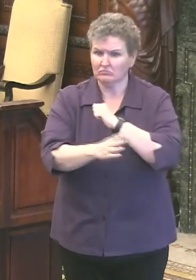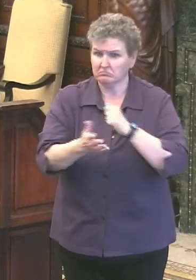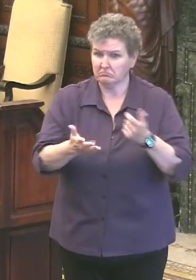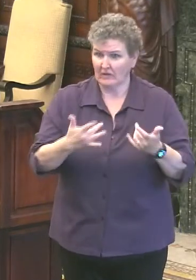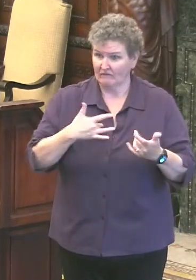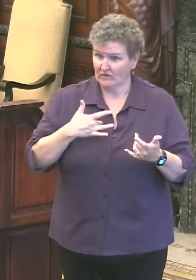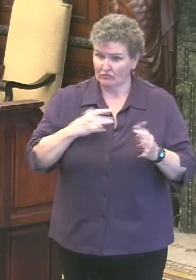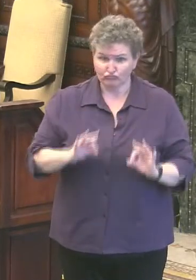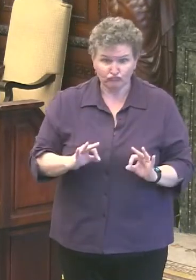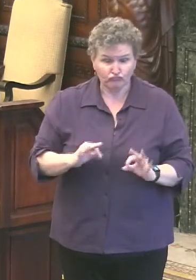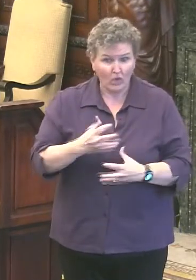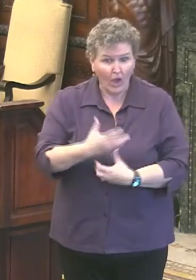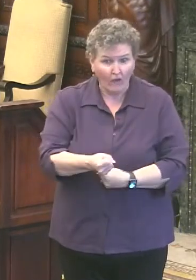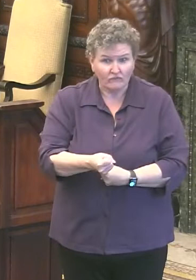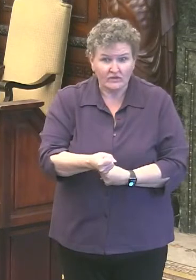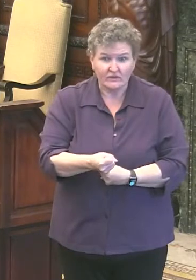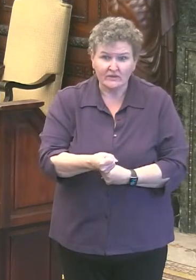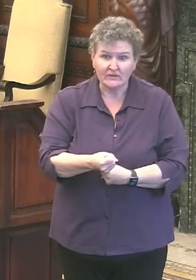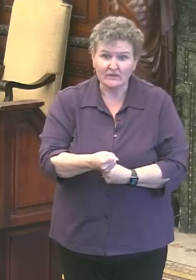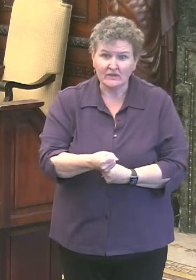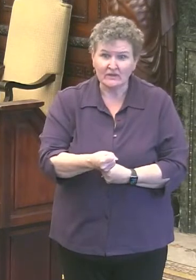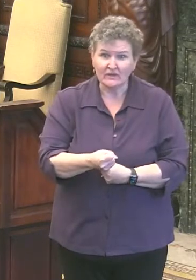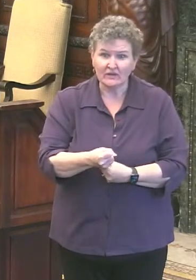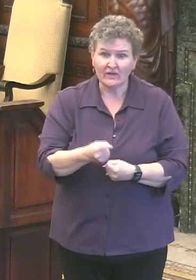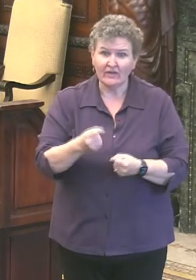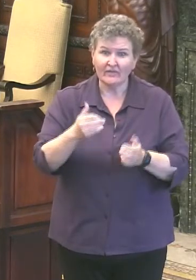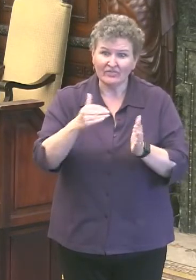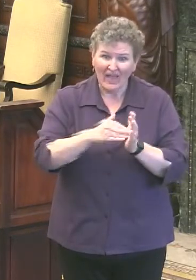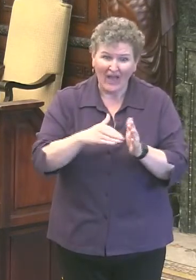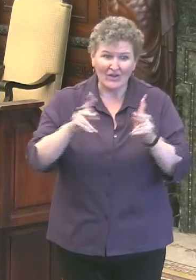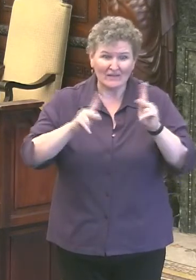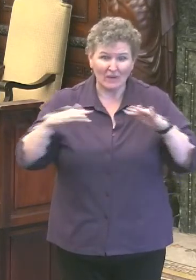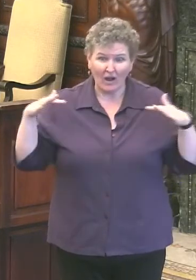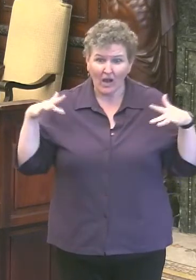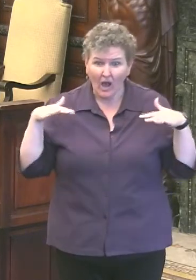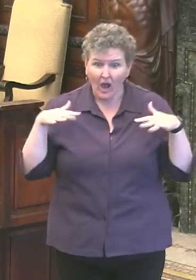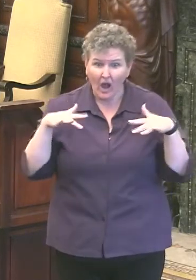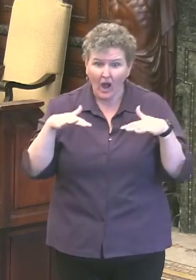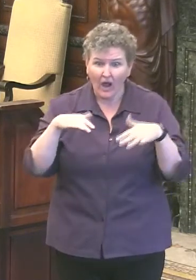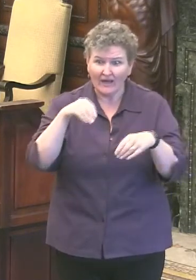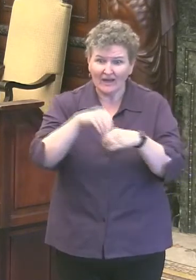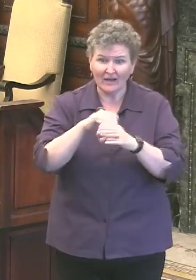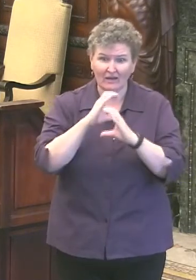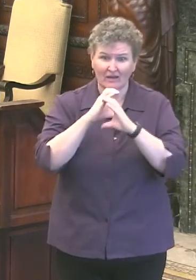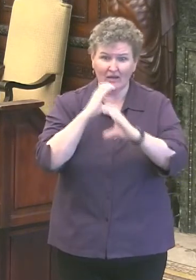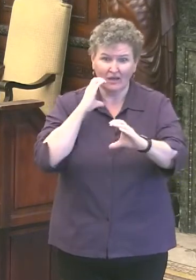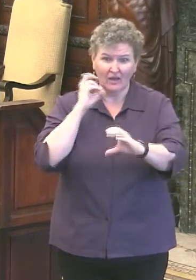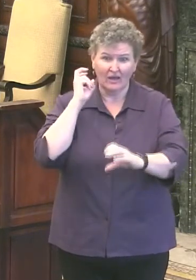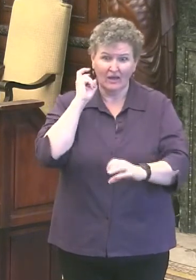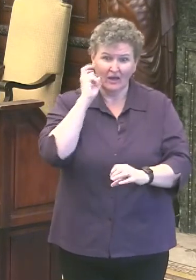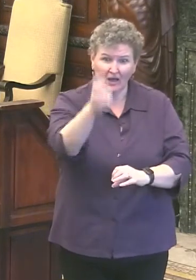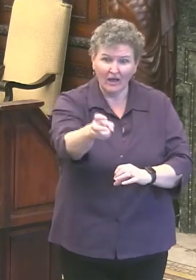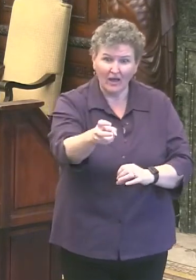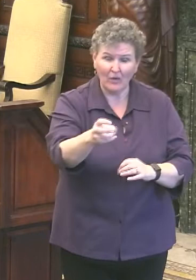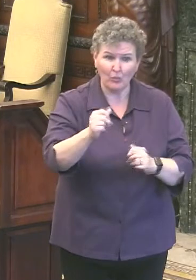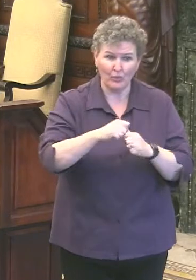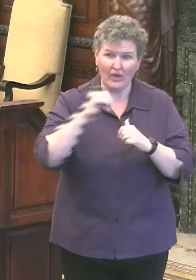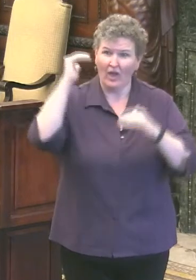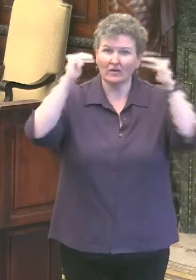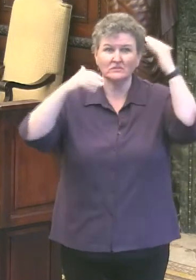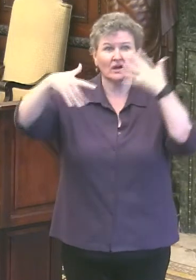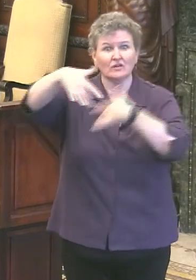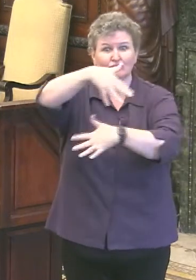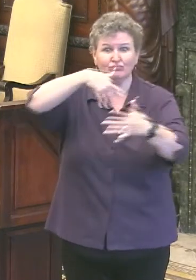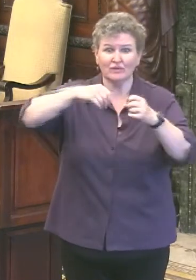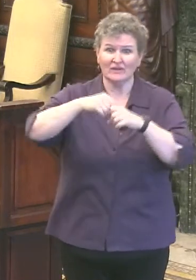we're going to have thousands of unsupervised children riding public transit on a daily basis, interacting with adults in the city and not